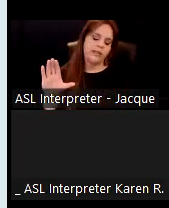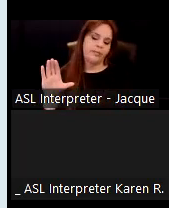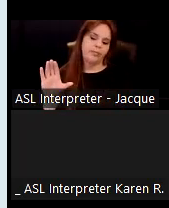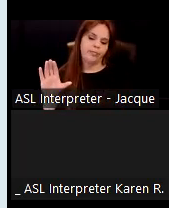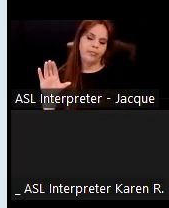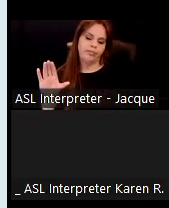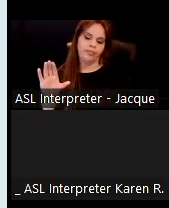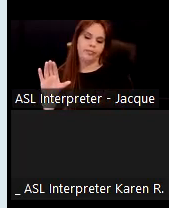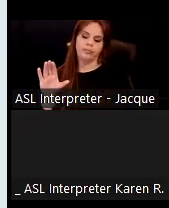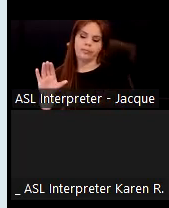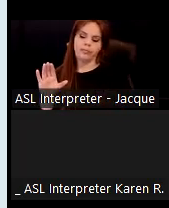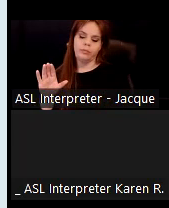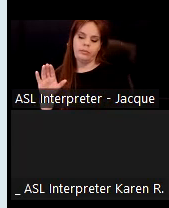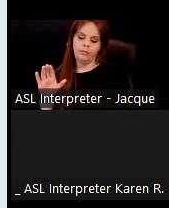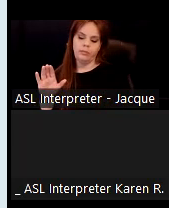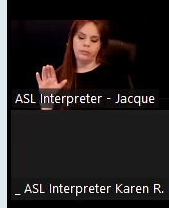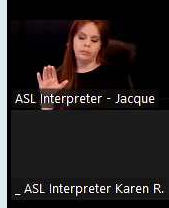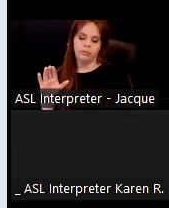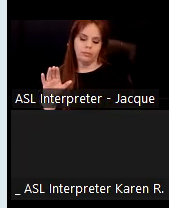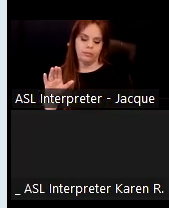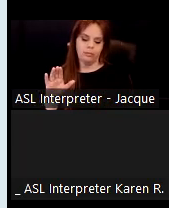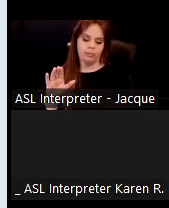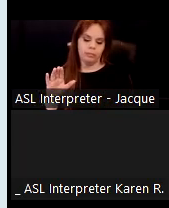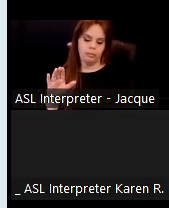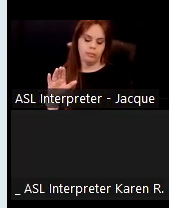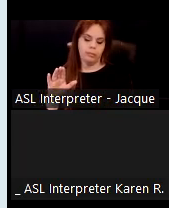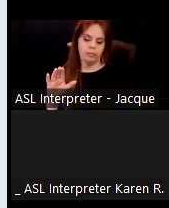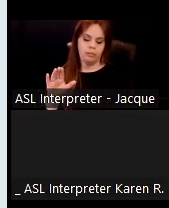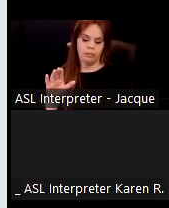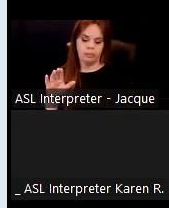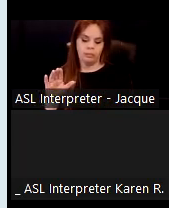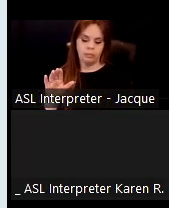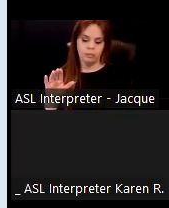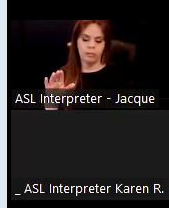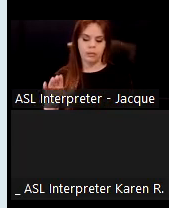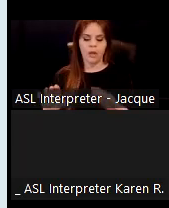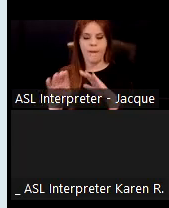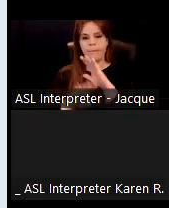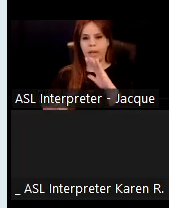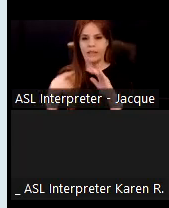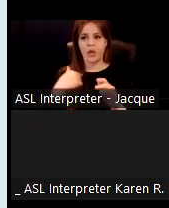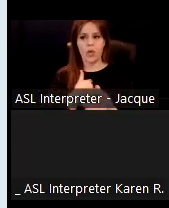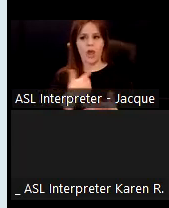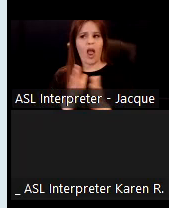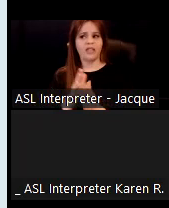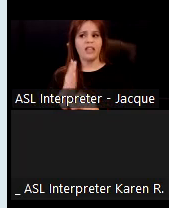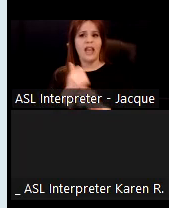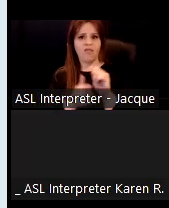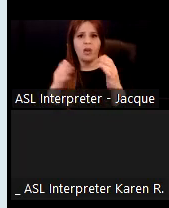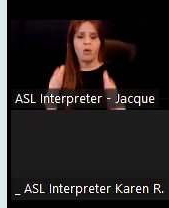And basically, we're asking every agency to have a DHH point